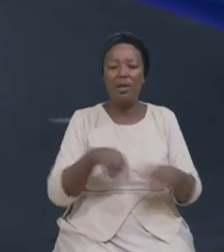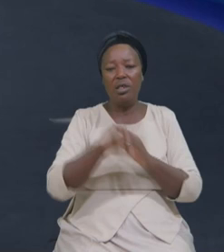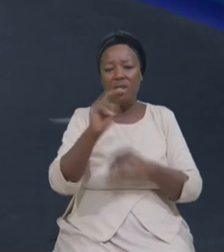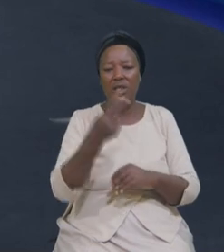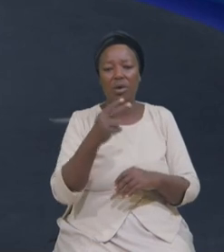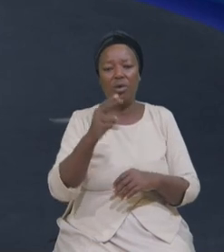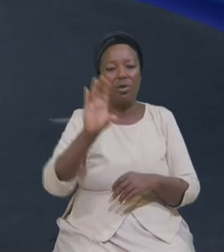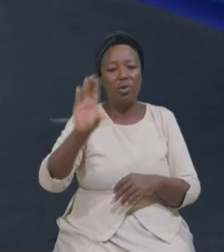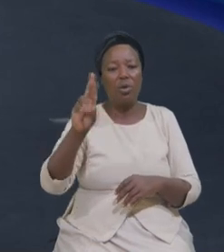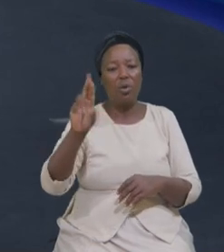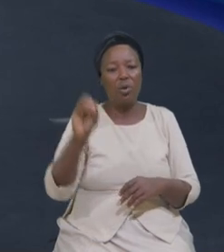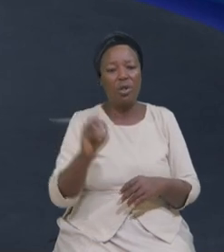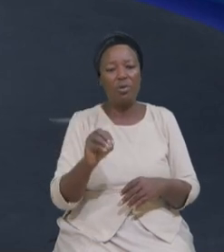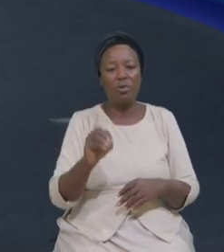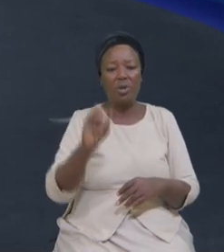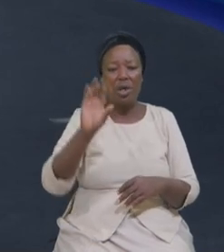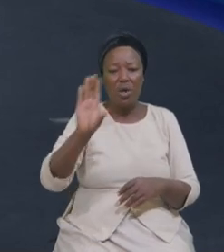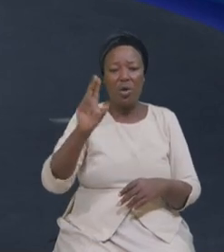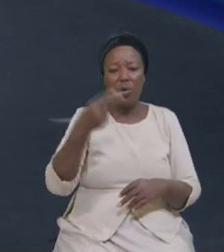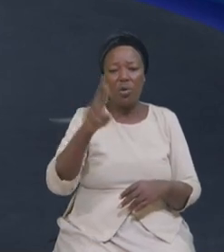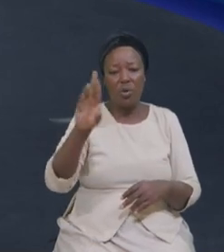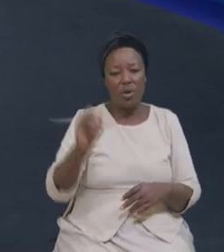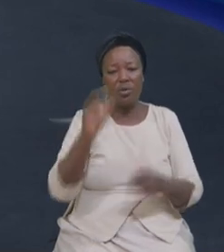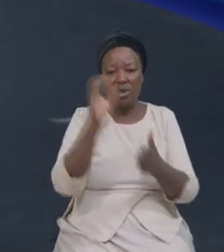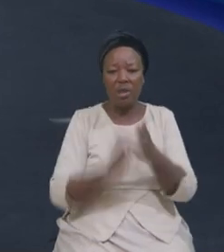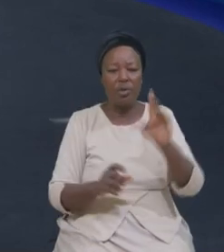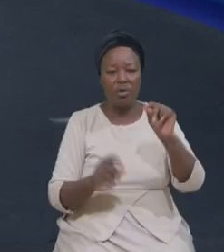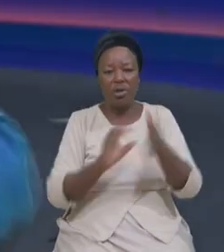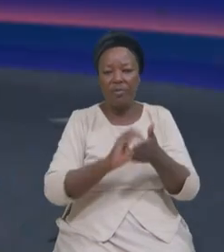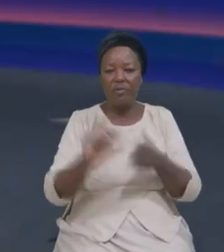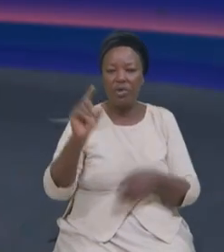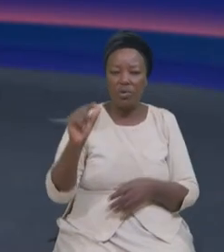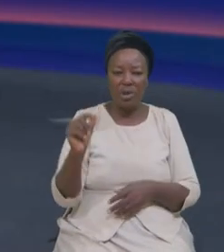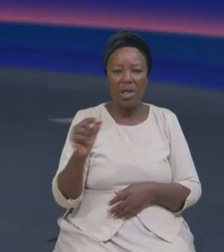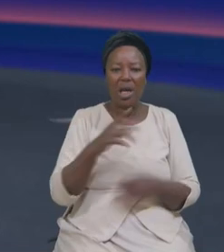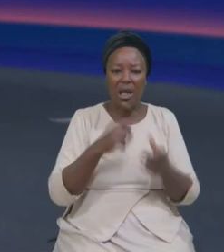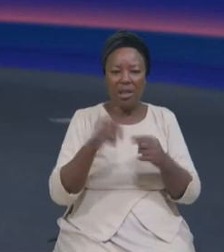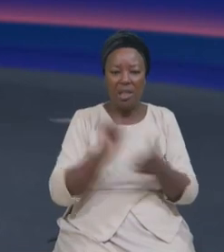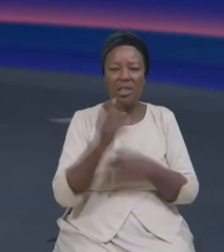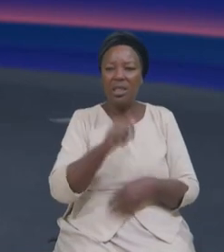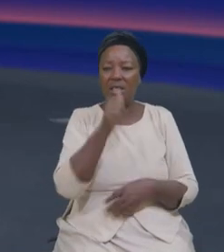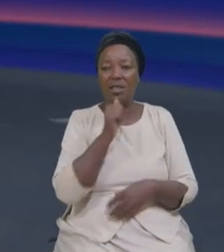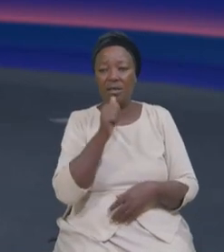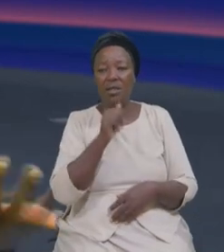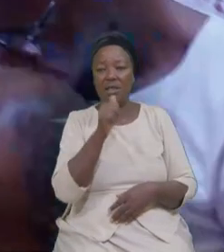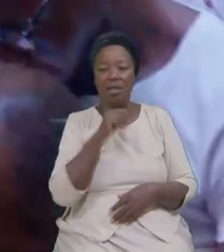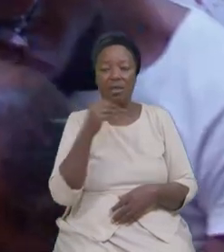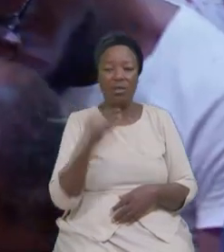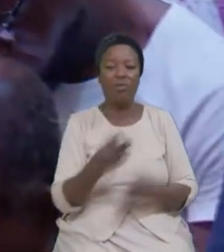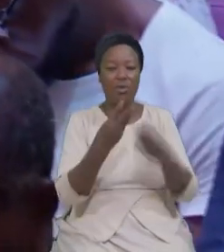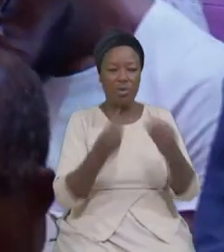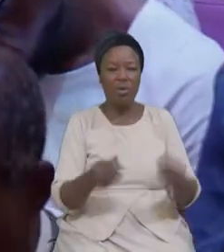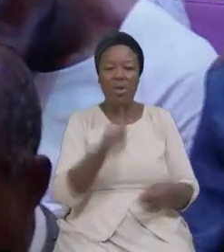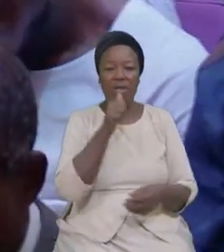we're reading from verse 20. 2 Chronicles chapter 20, but here is the secret of solution, the